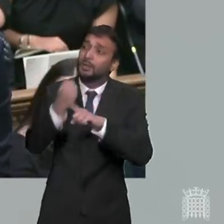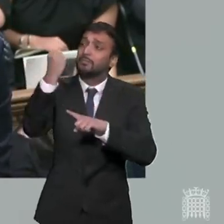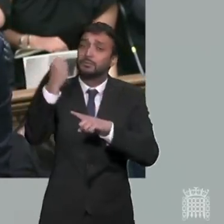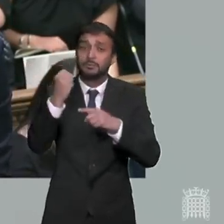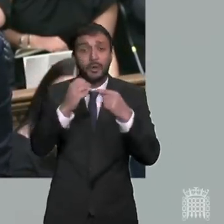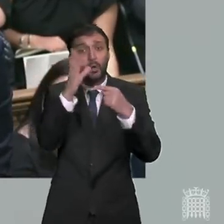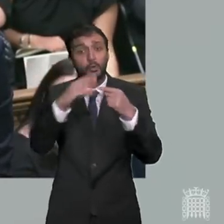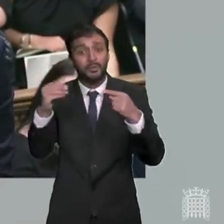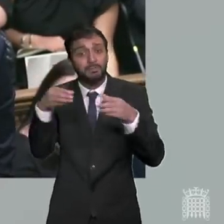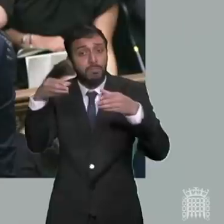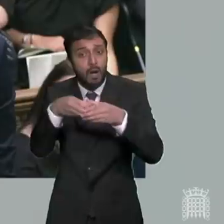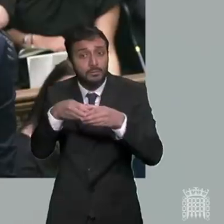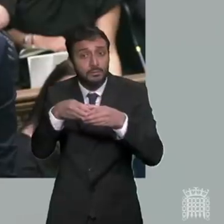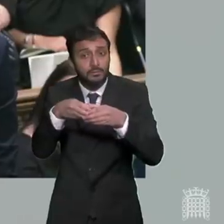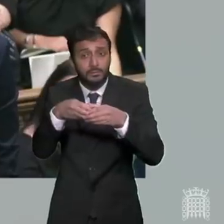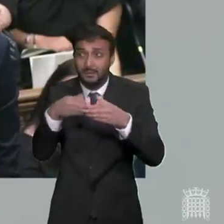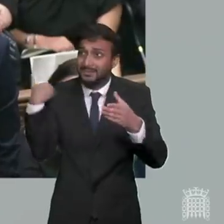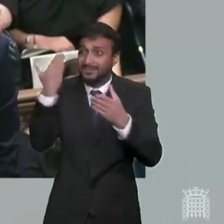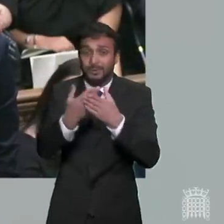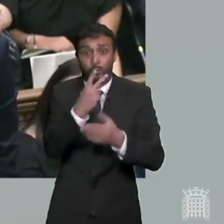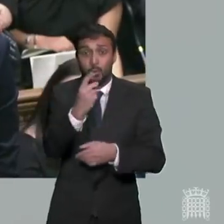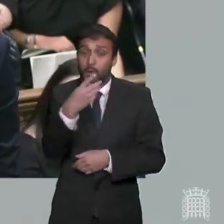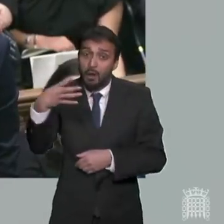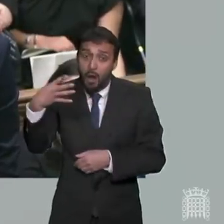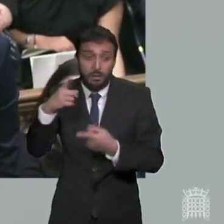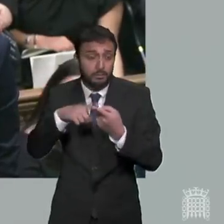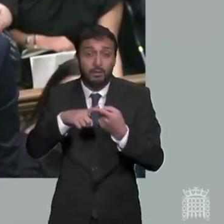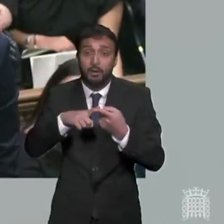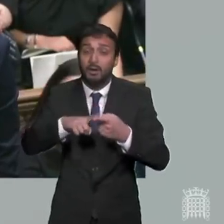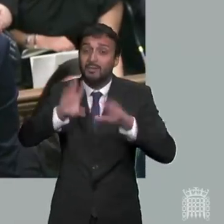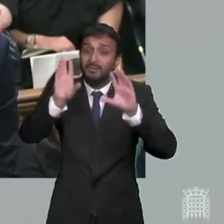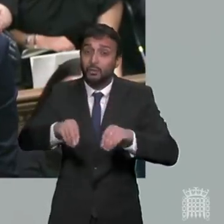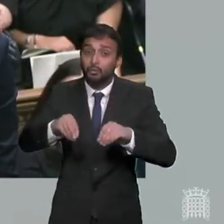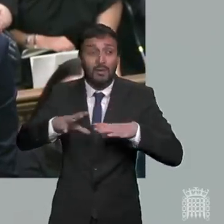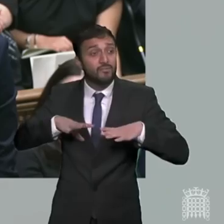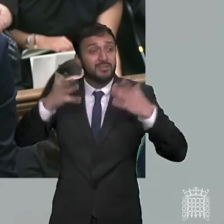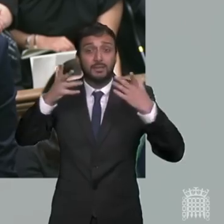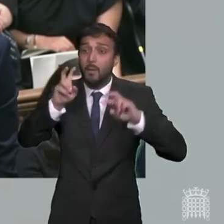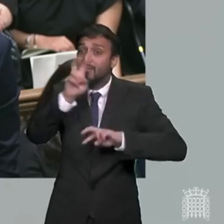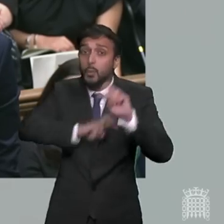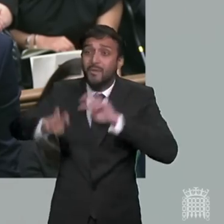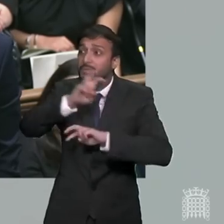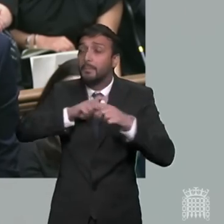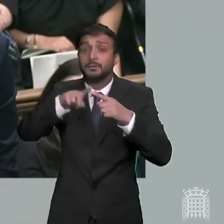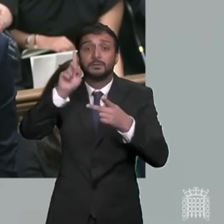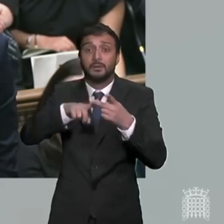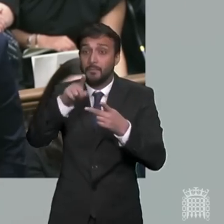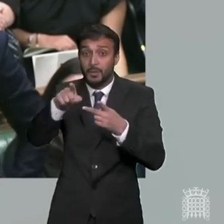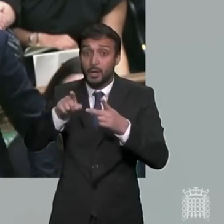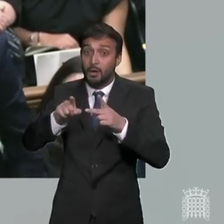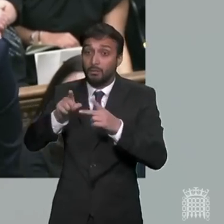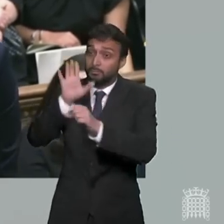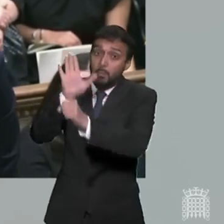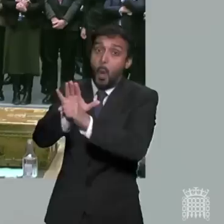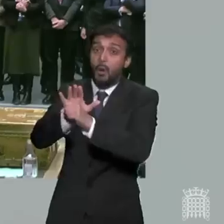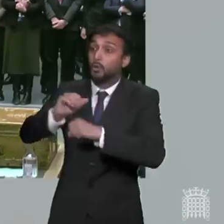2019? Leaving the single market and customs union, ending freedom of movement, denying Scotland her democracy, or getting the Labour Party to agree